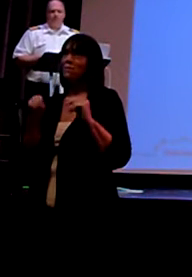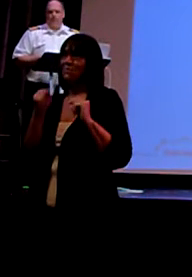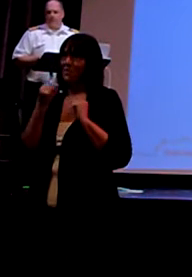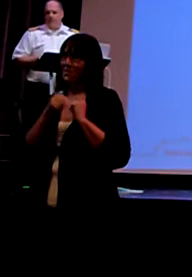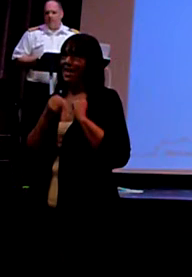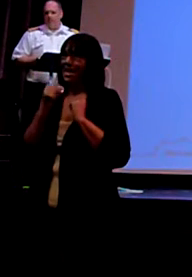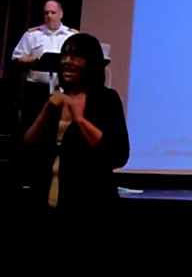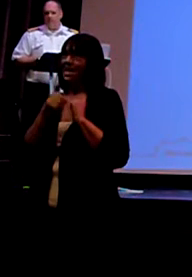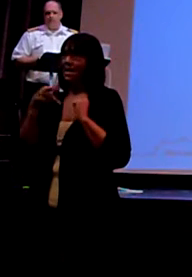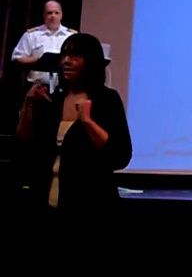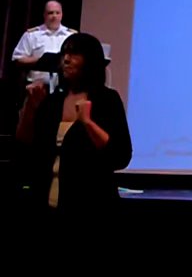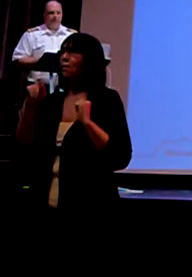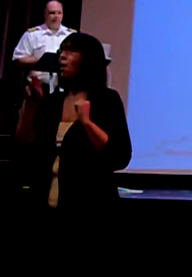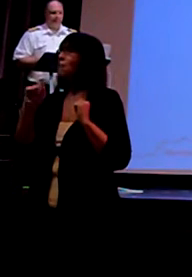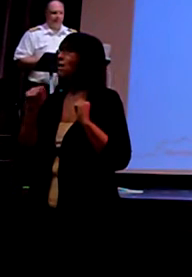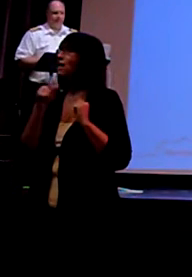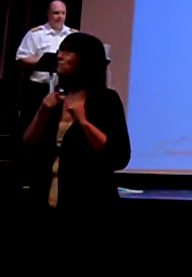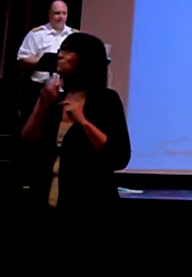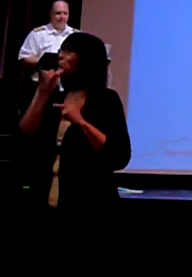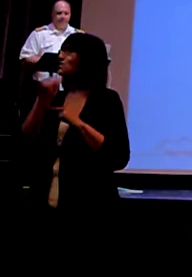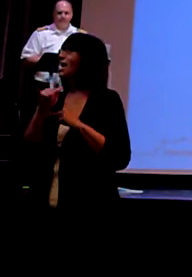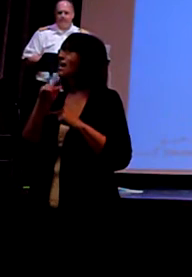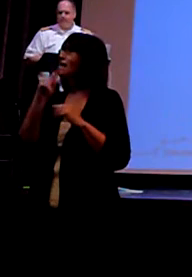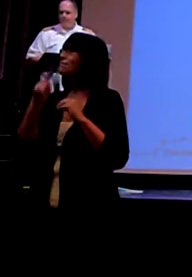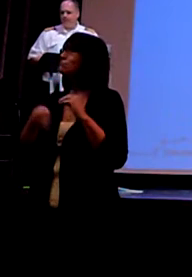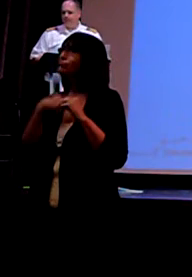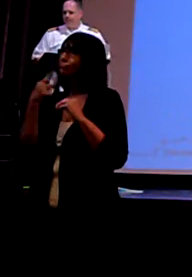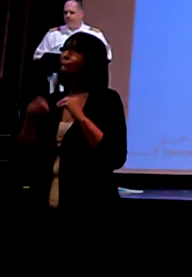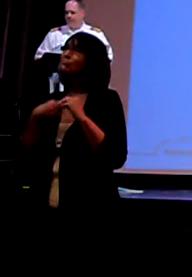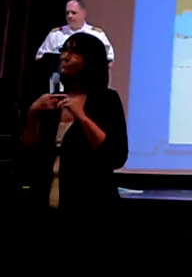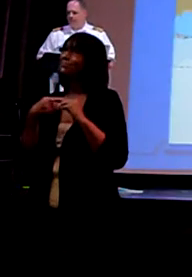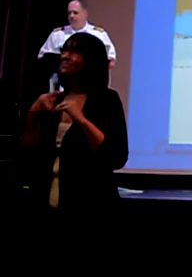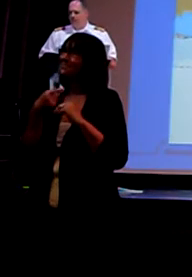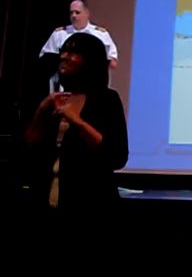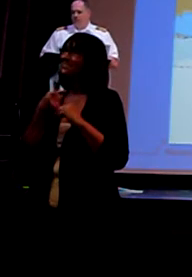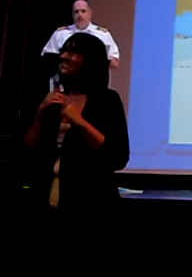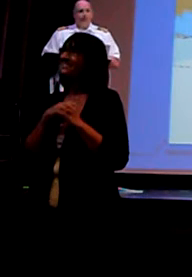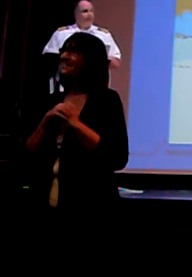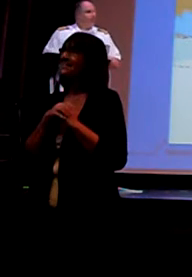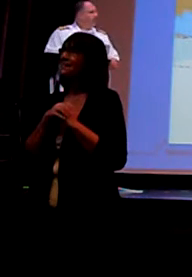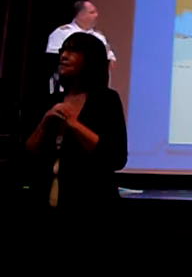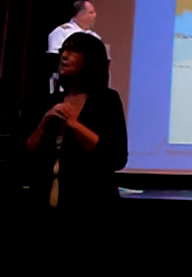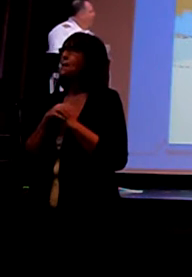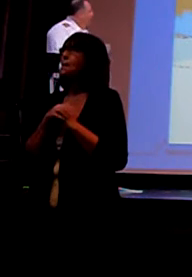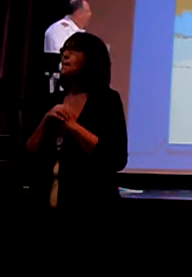to Palma to stay there.